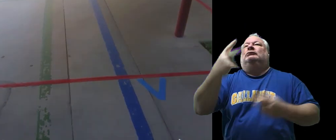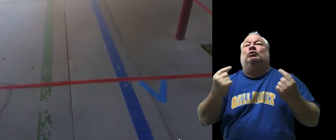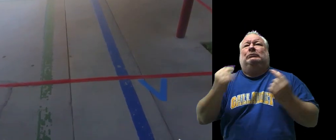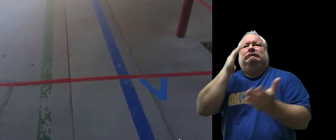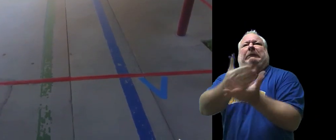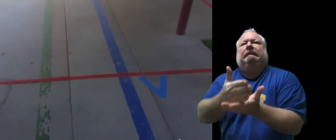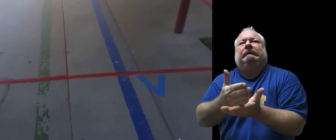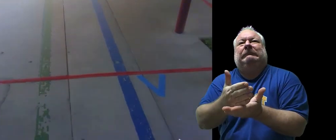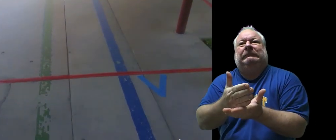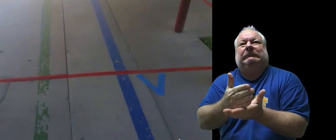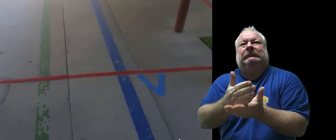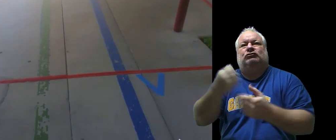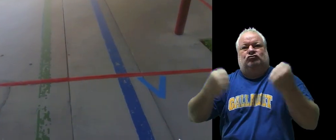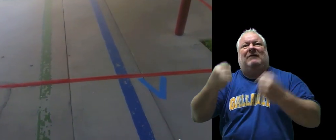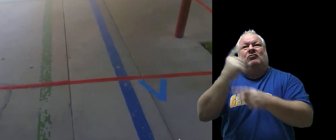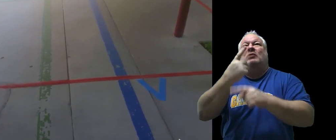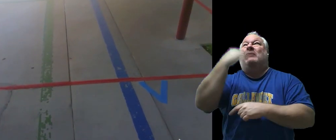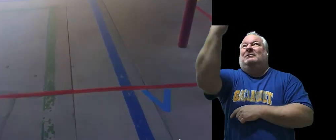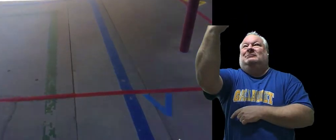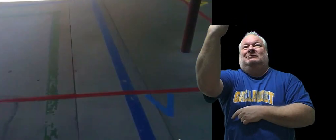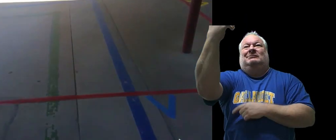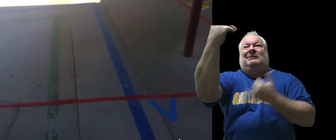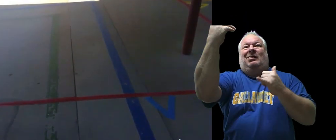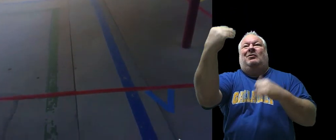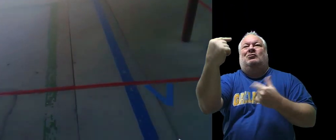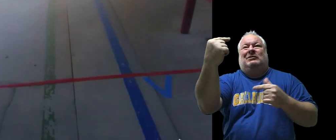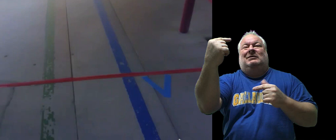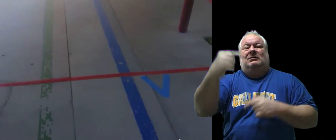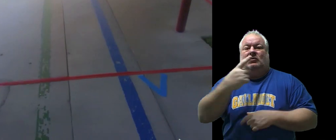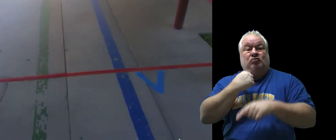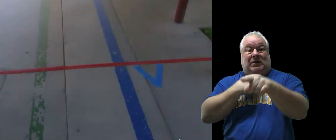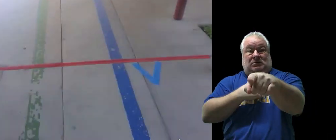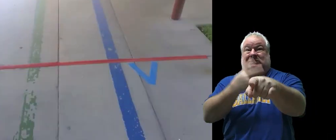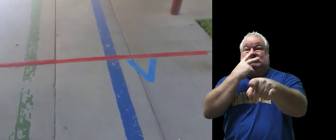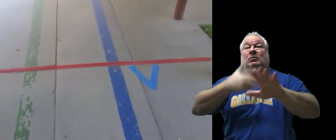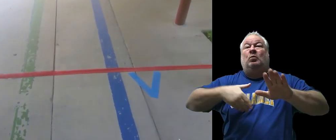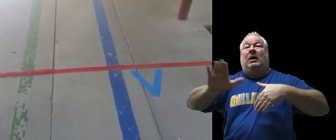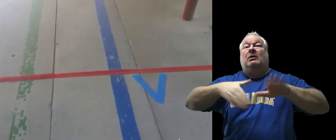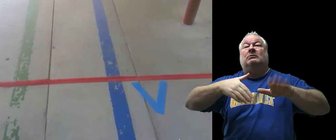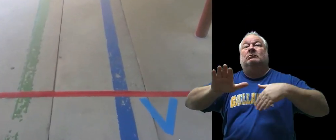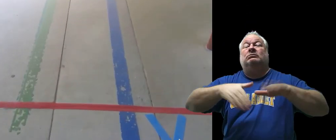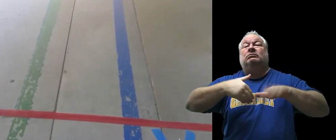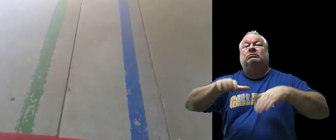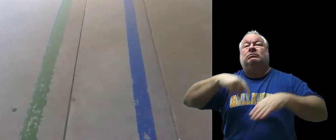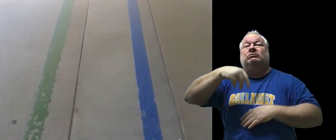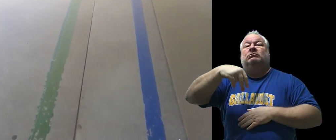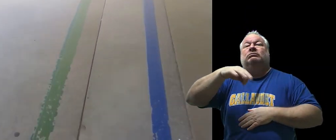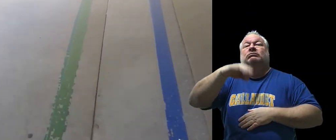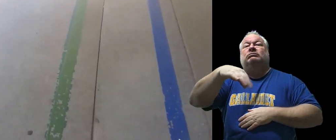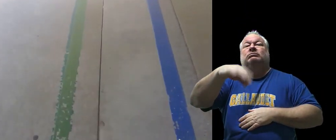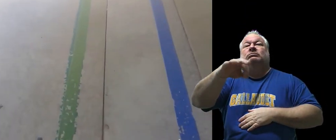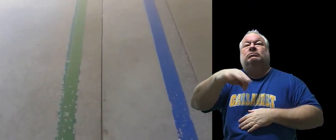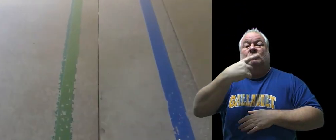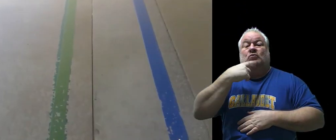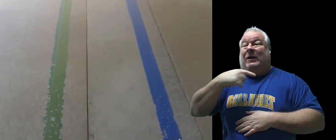right, to stop. And our red tape here is no different. Whenever you are walking and you see a